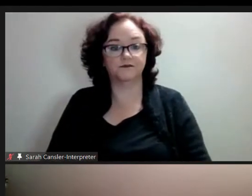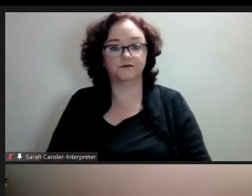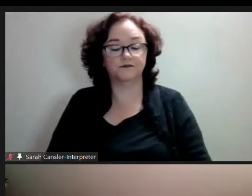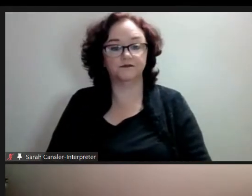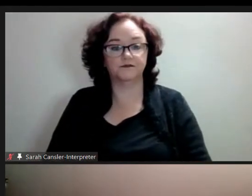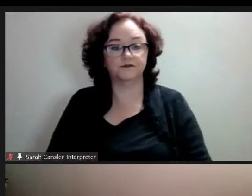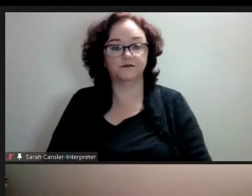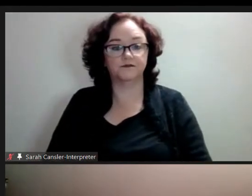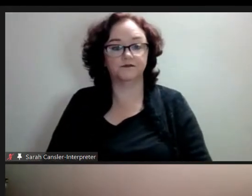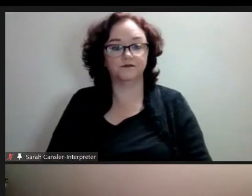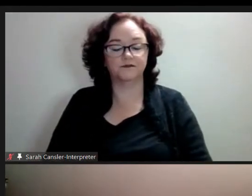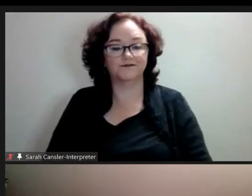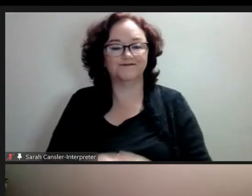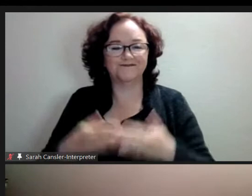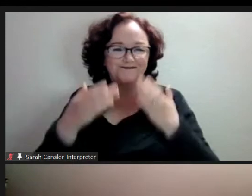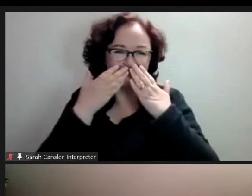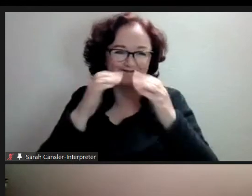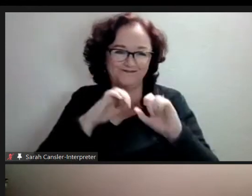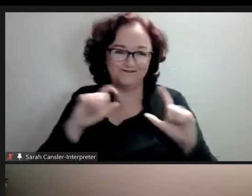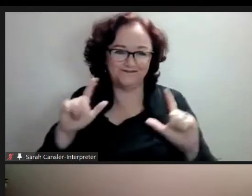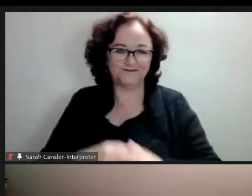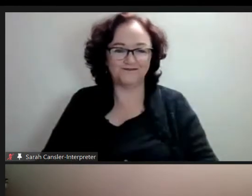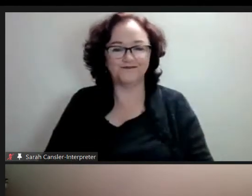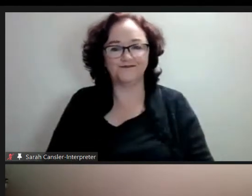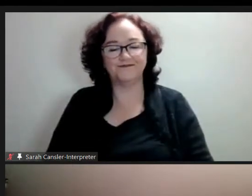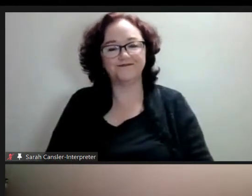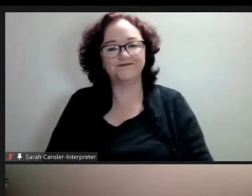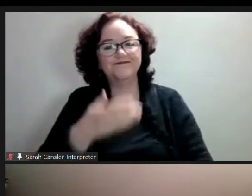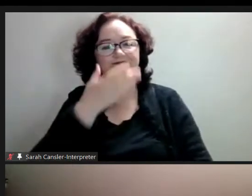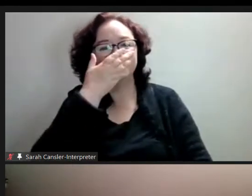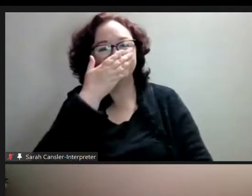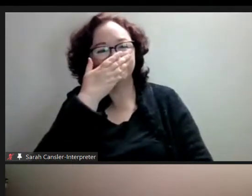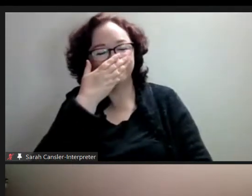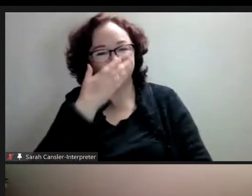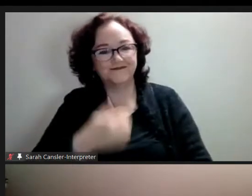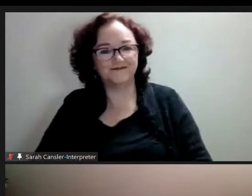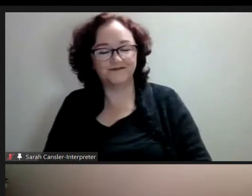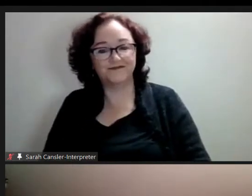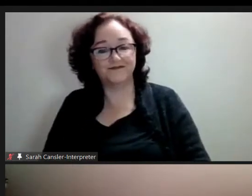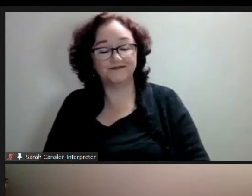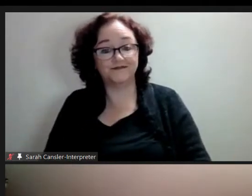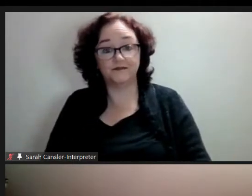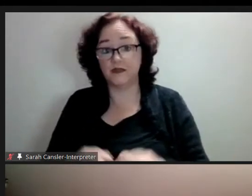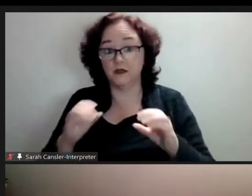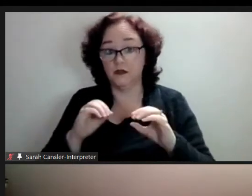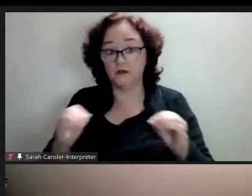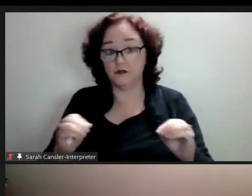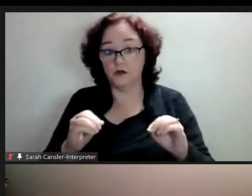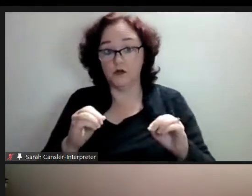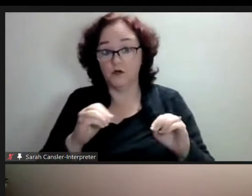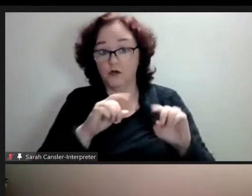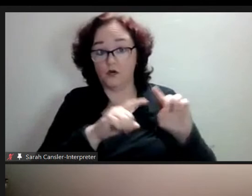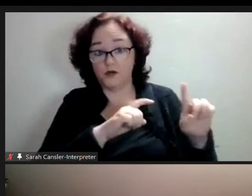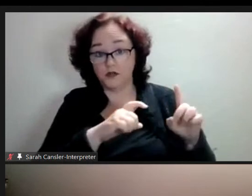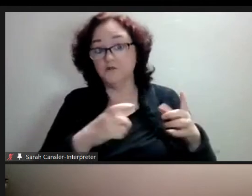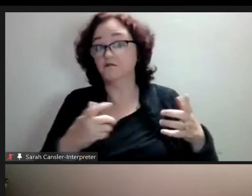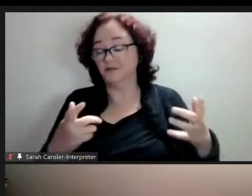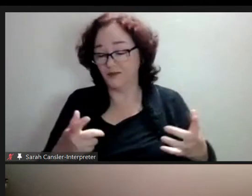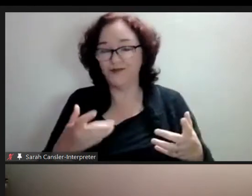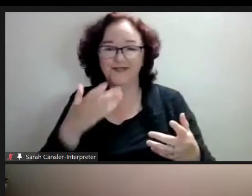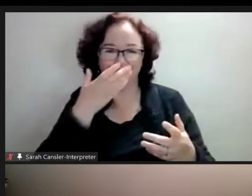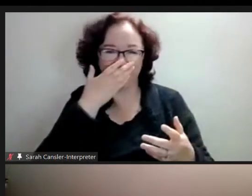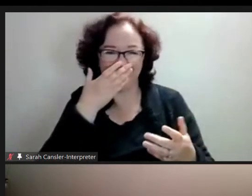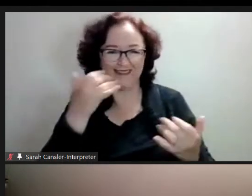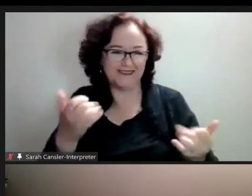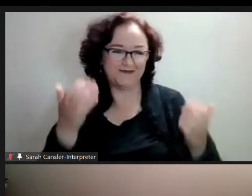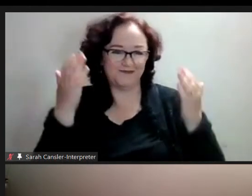I thank you all. Thank you, Jeannie. If there are no other questions, thank you. We will move on to